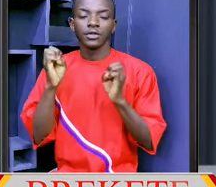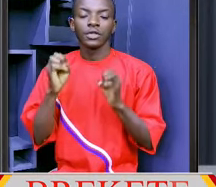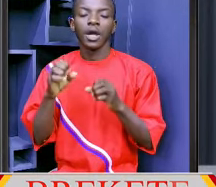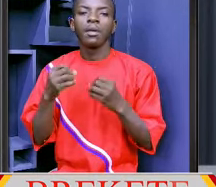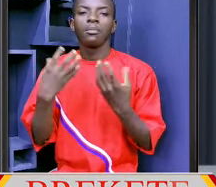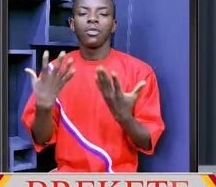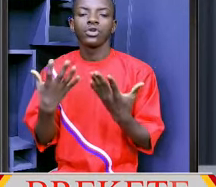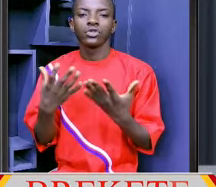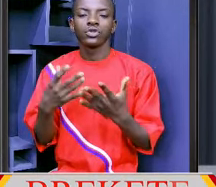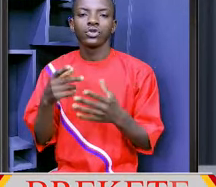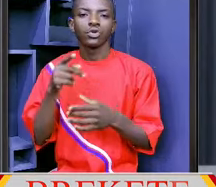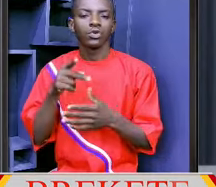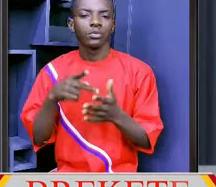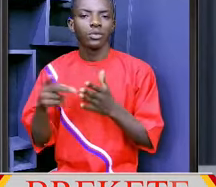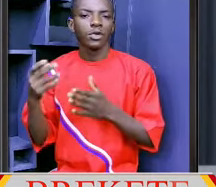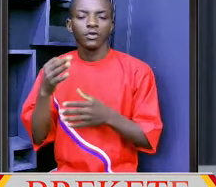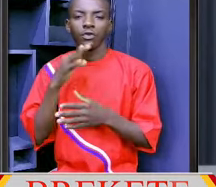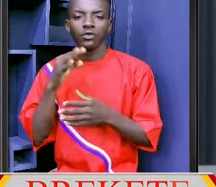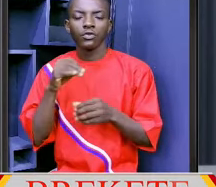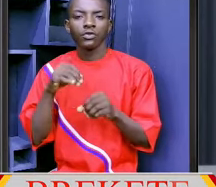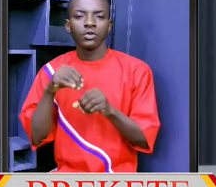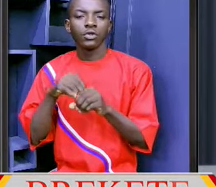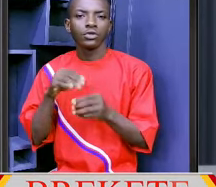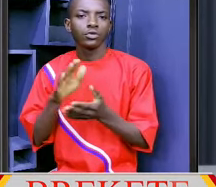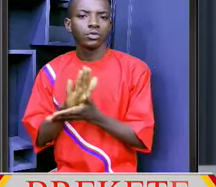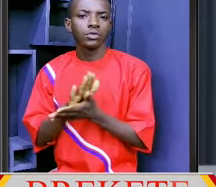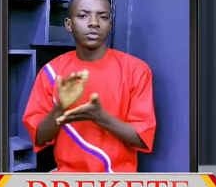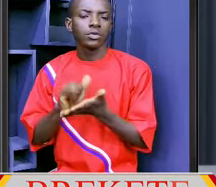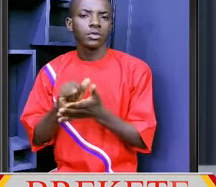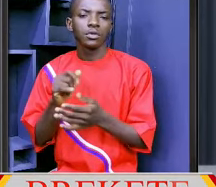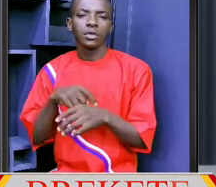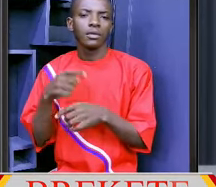Not free. How much do they pay for food for school that time?